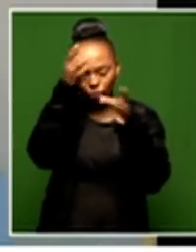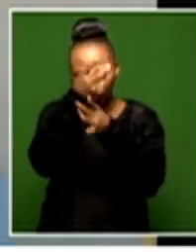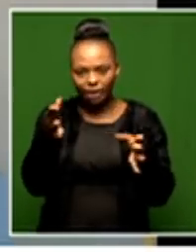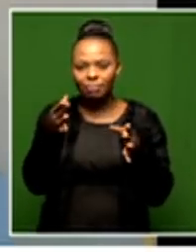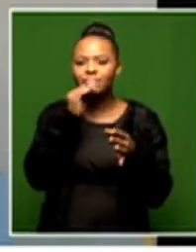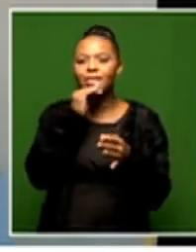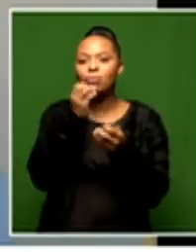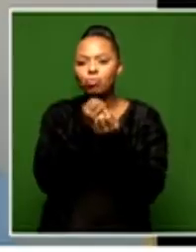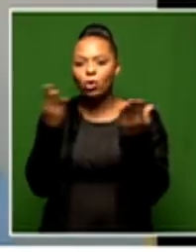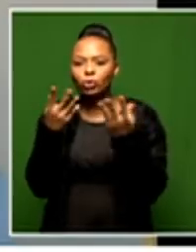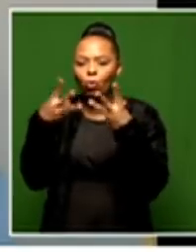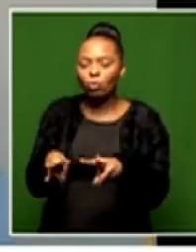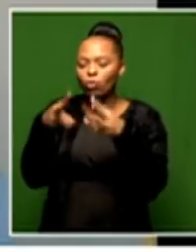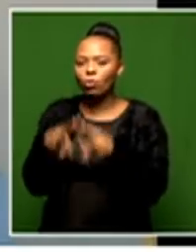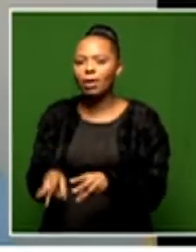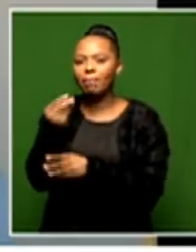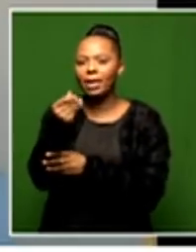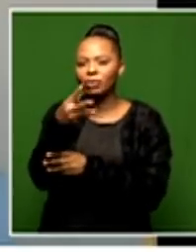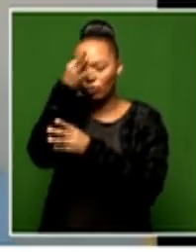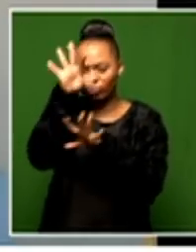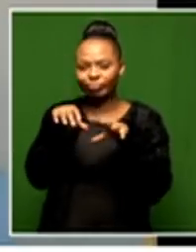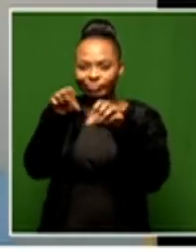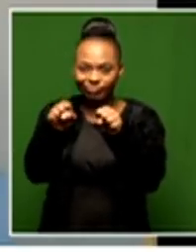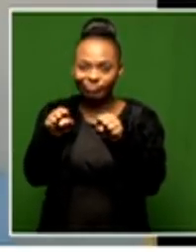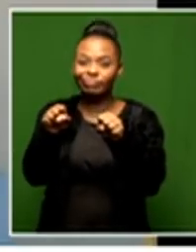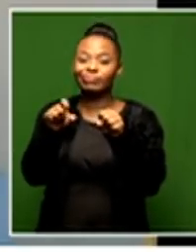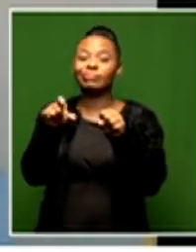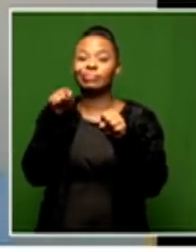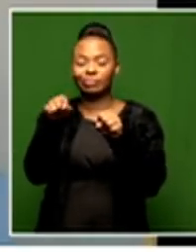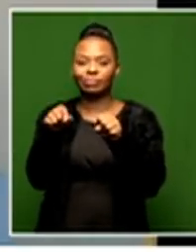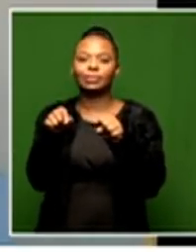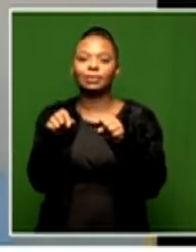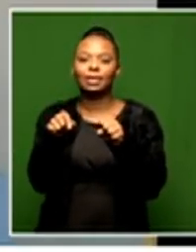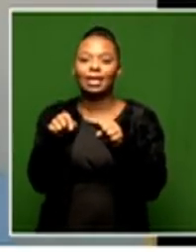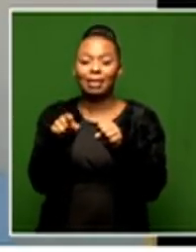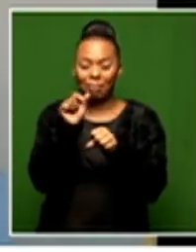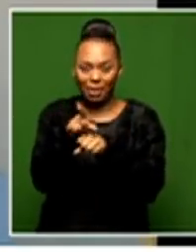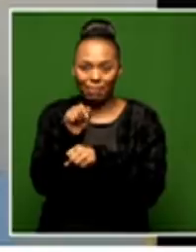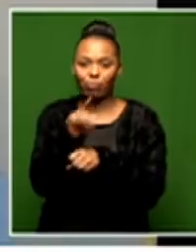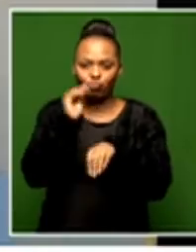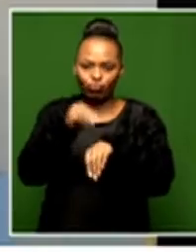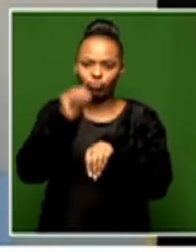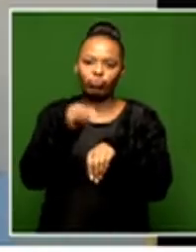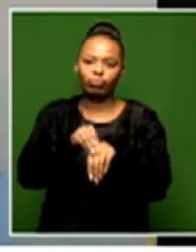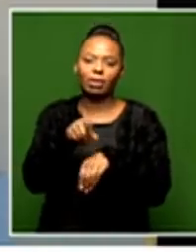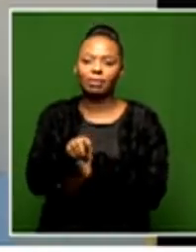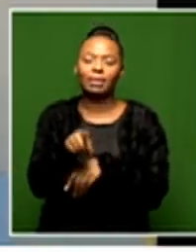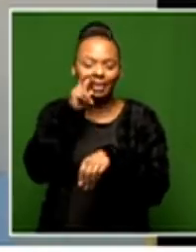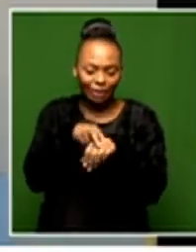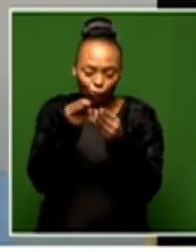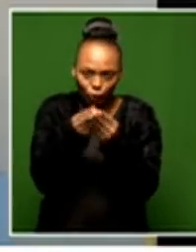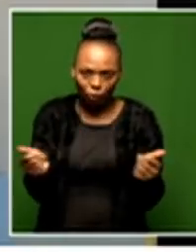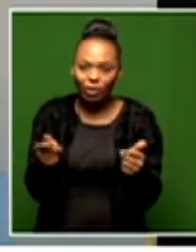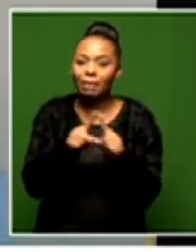huge wastes of money through state capture in the industry. That certainly needs to be resolved. But